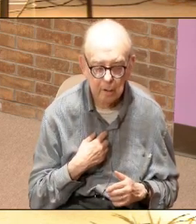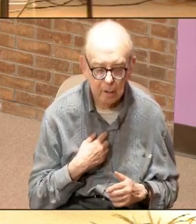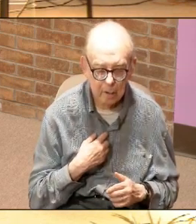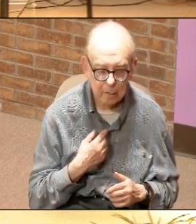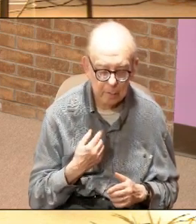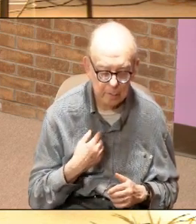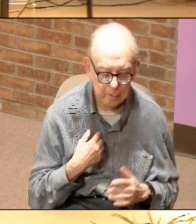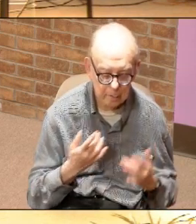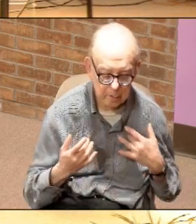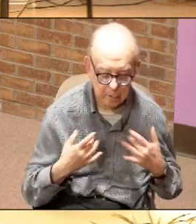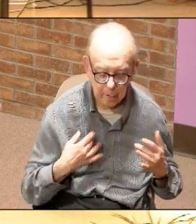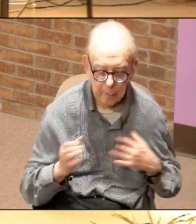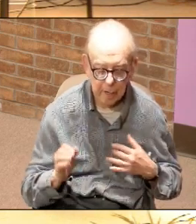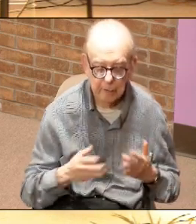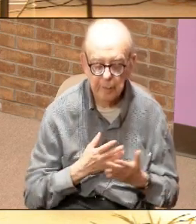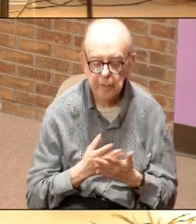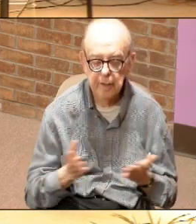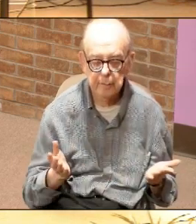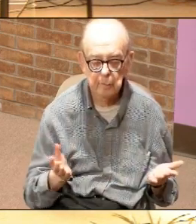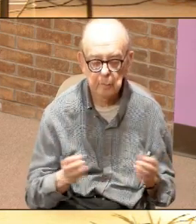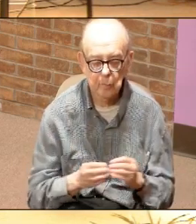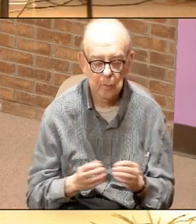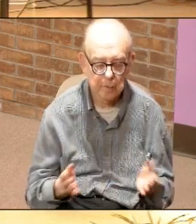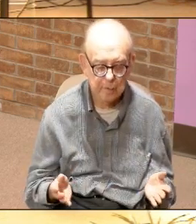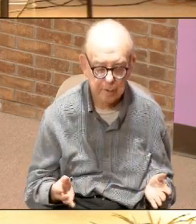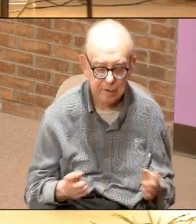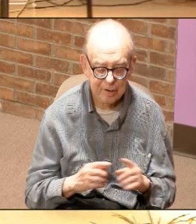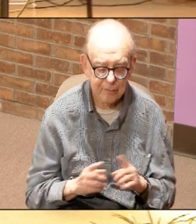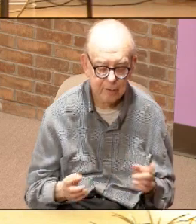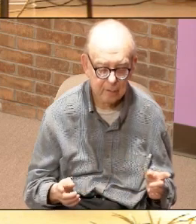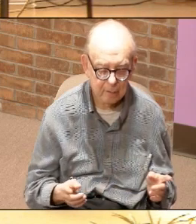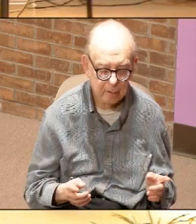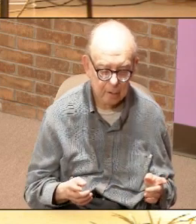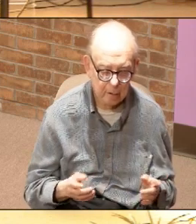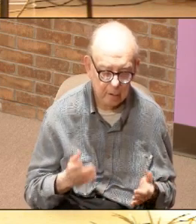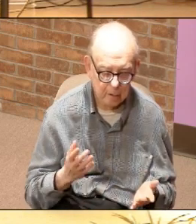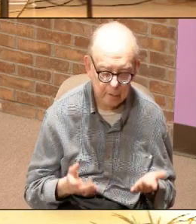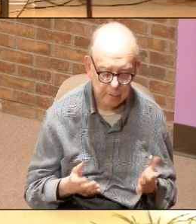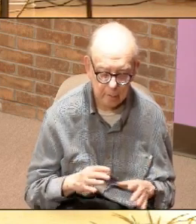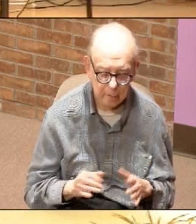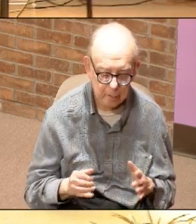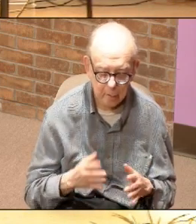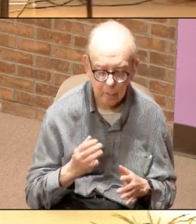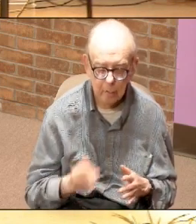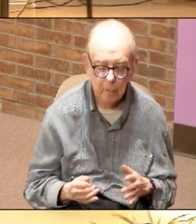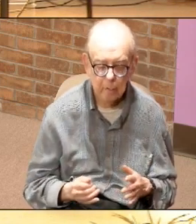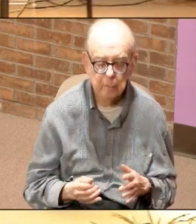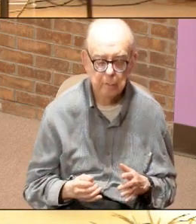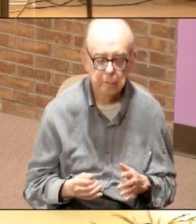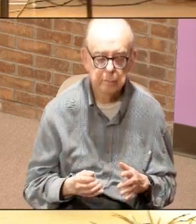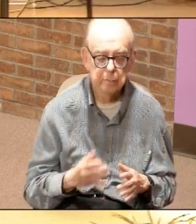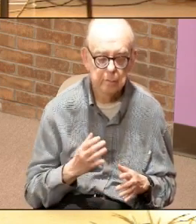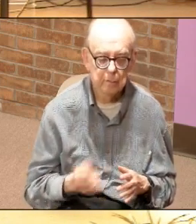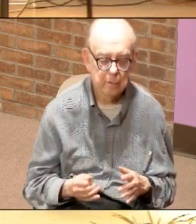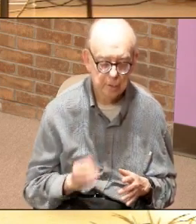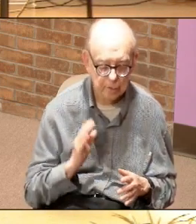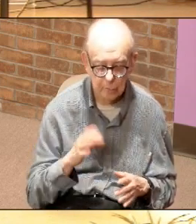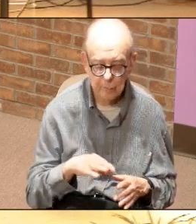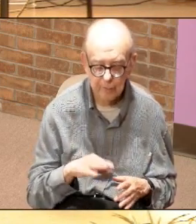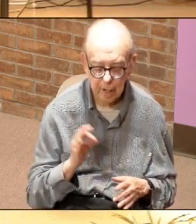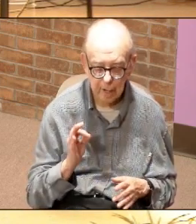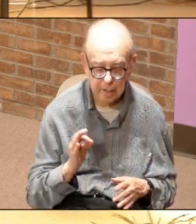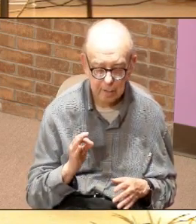because I'm too concerned about everything else. You need to do this. Why? Because you're going to